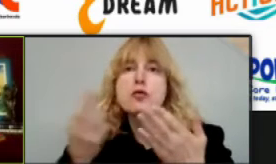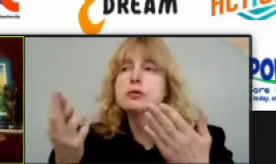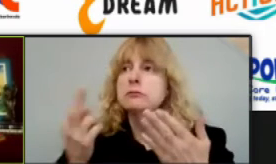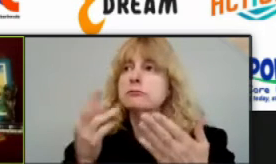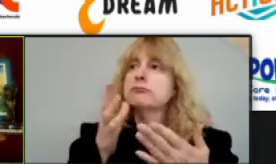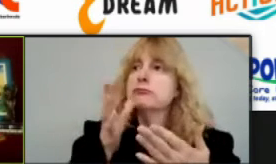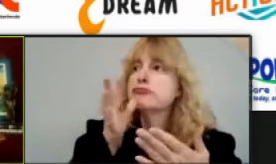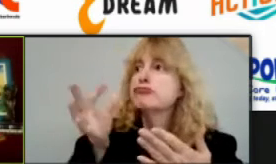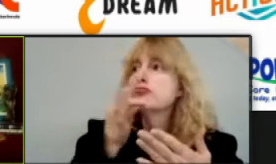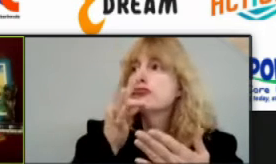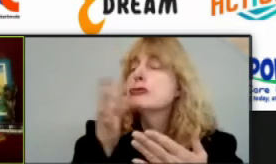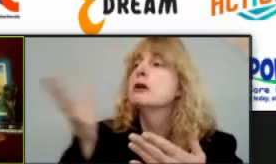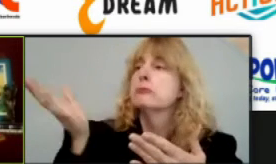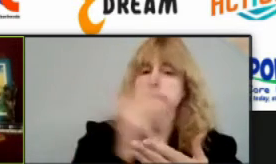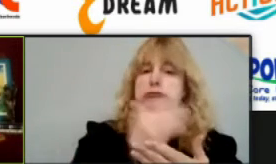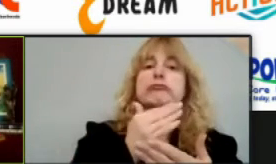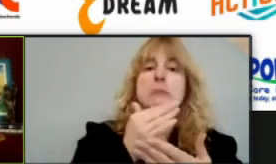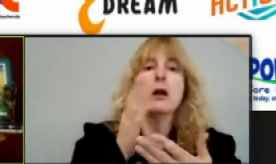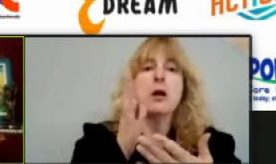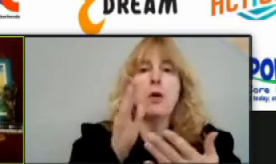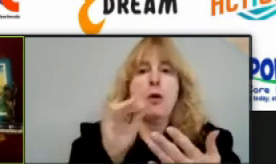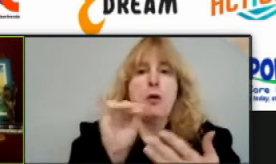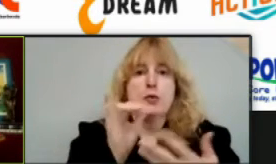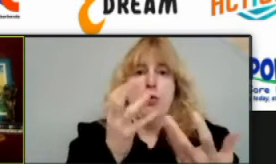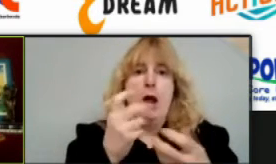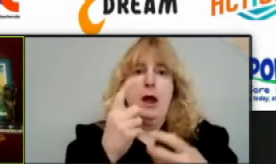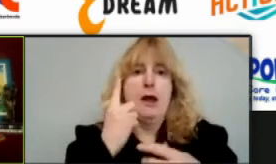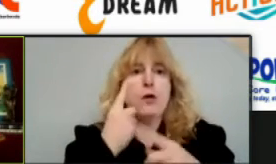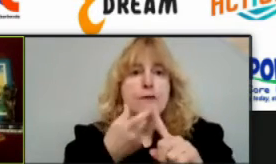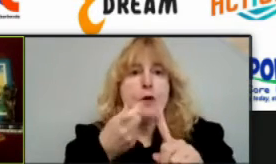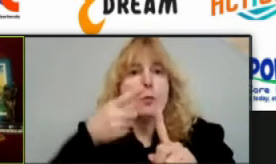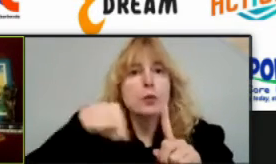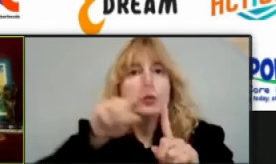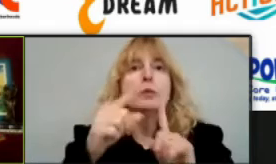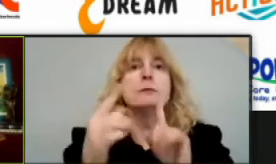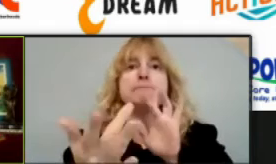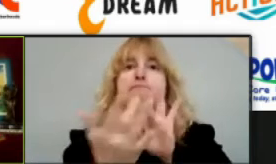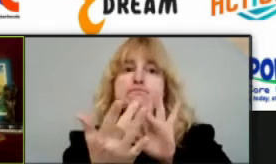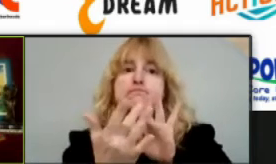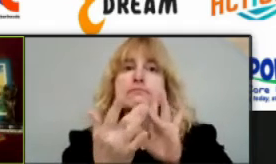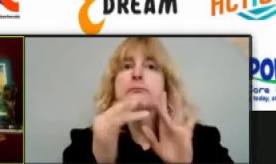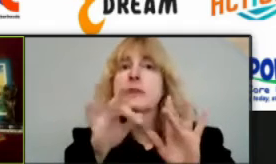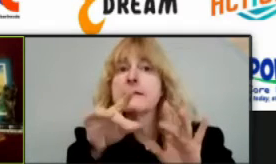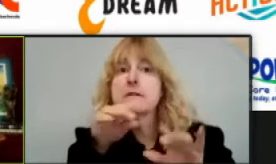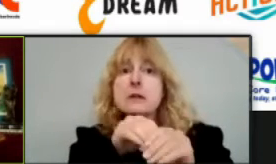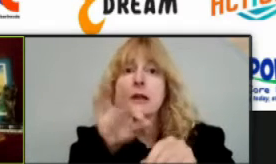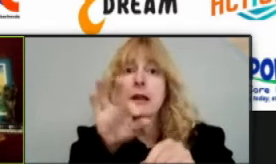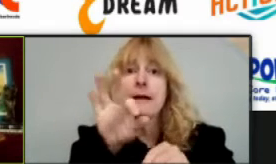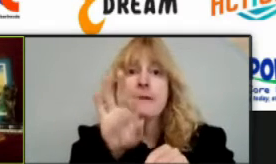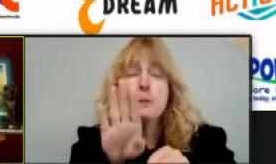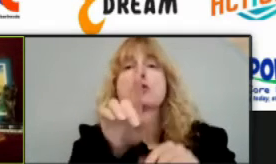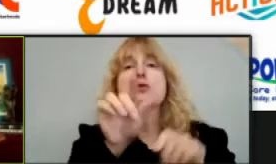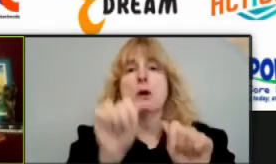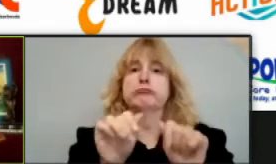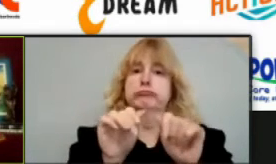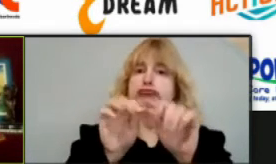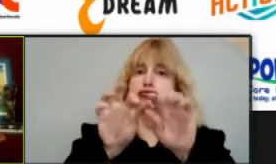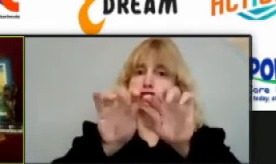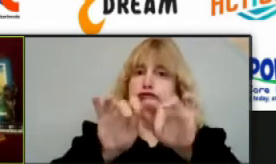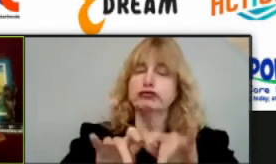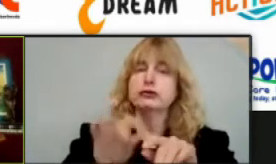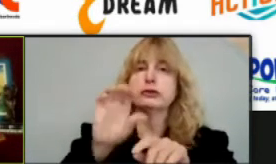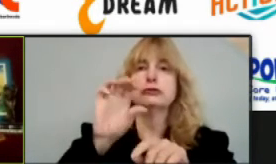So if you are in Facebook, please feel free to put your questions or even your comments there. You